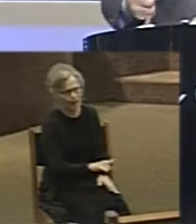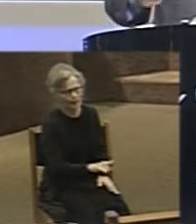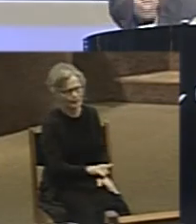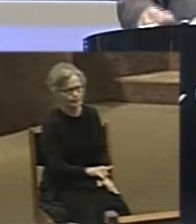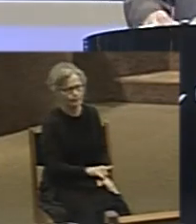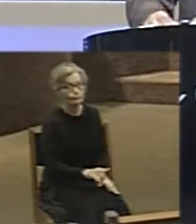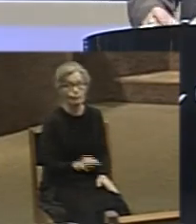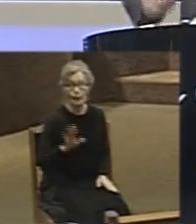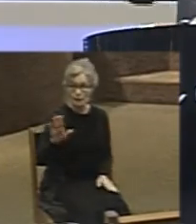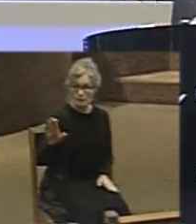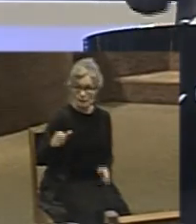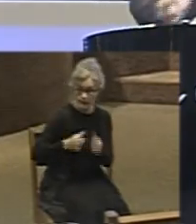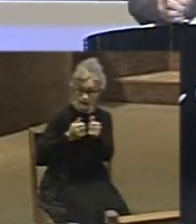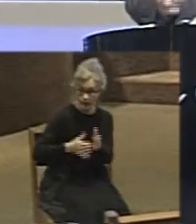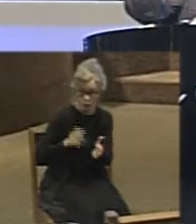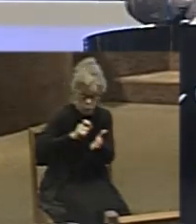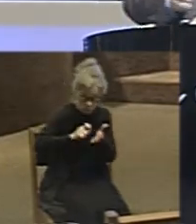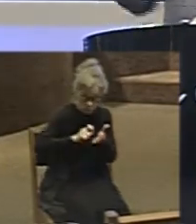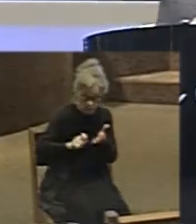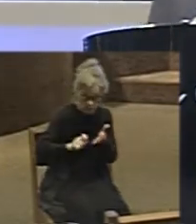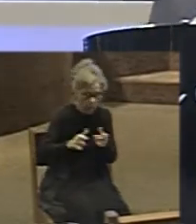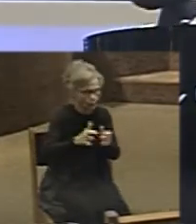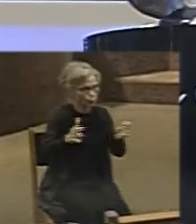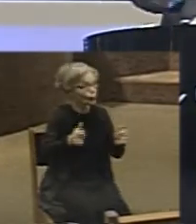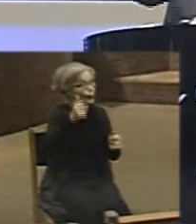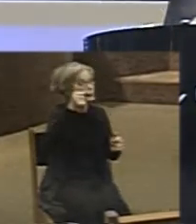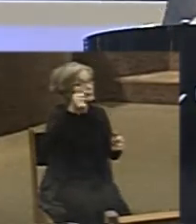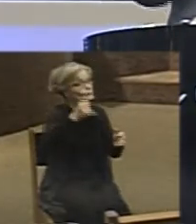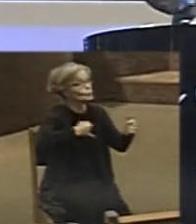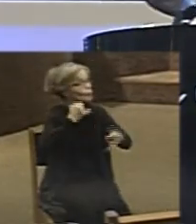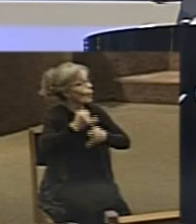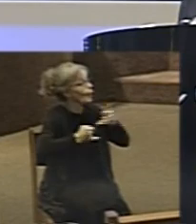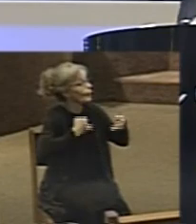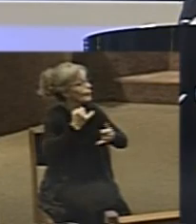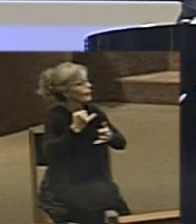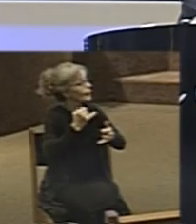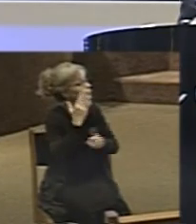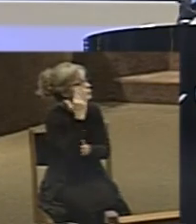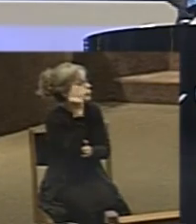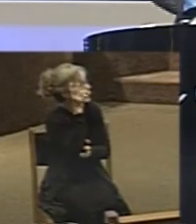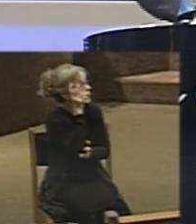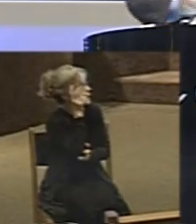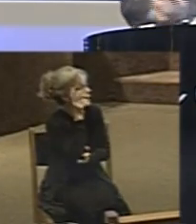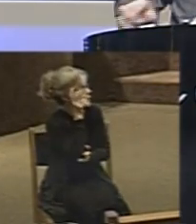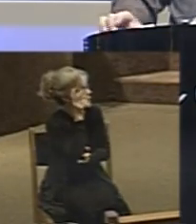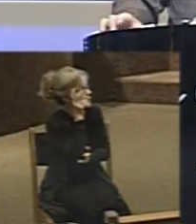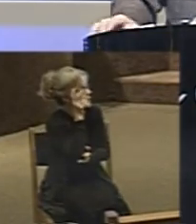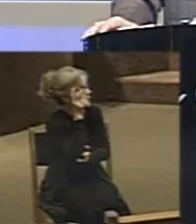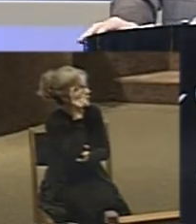greatest joy was to hear that his children walk in truth.